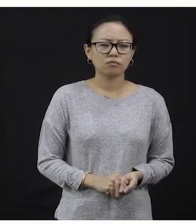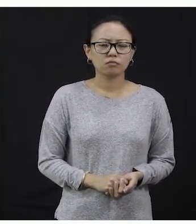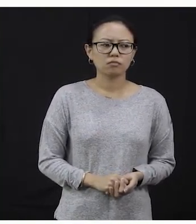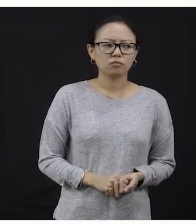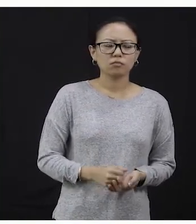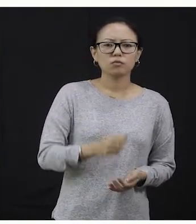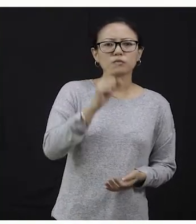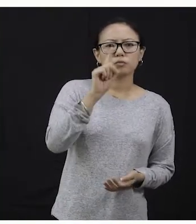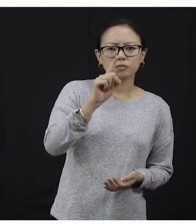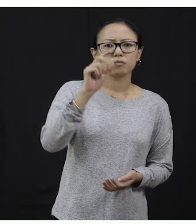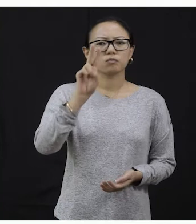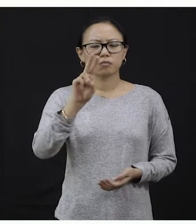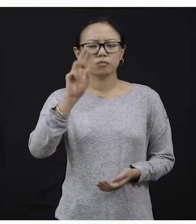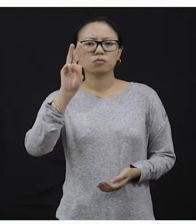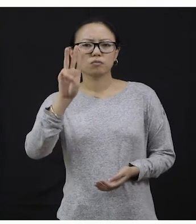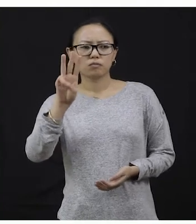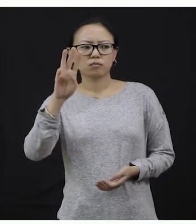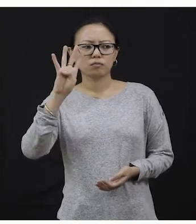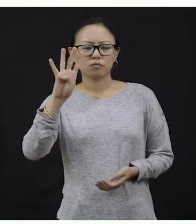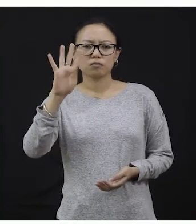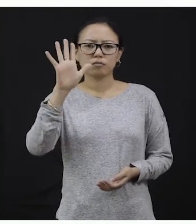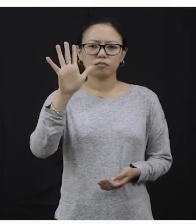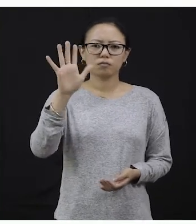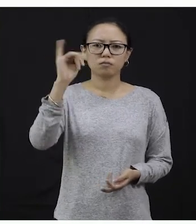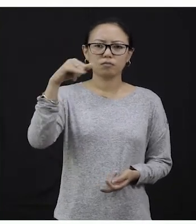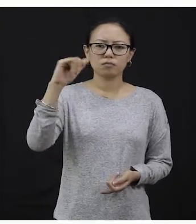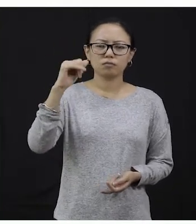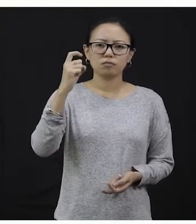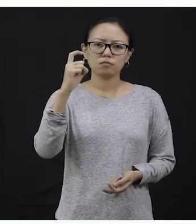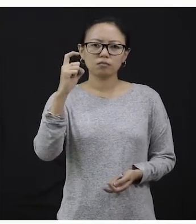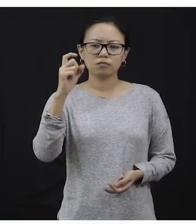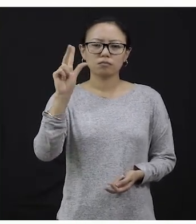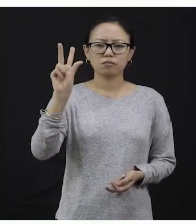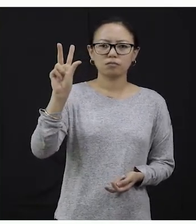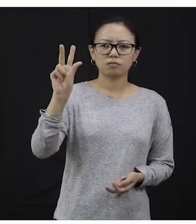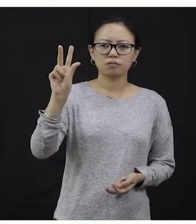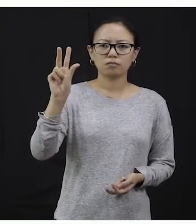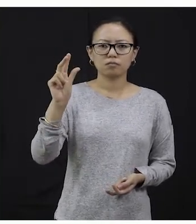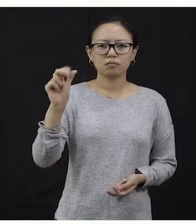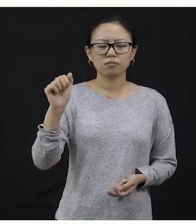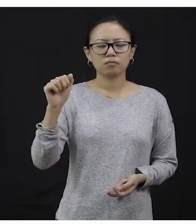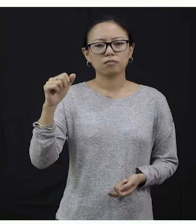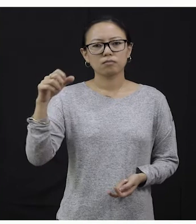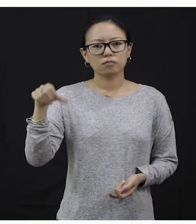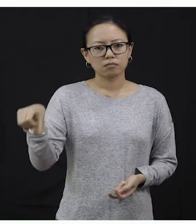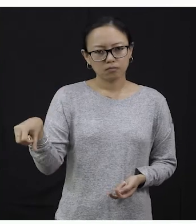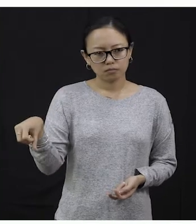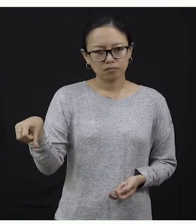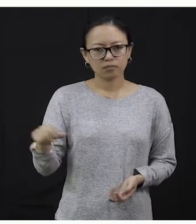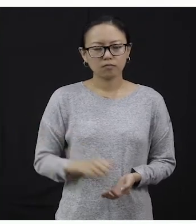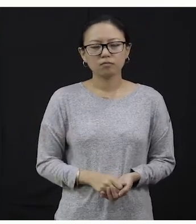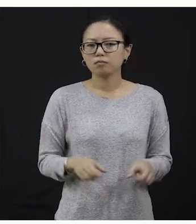2, 3, 4, 5, 6, 7, 8 and 9. So let's do one